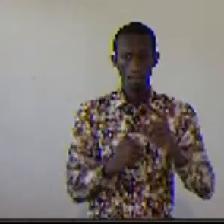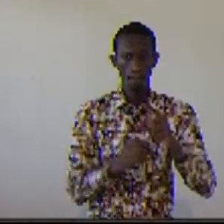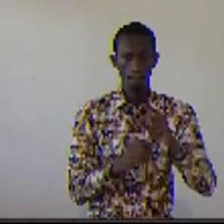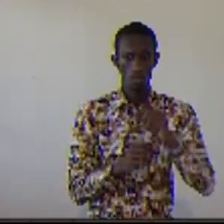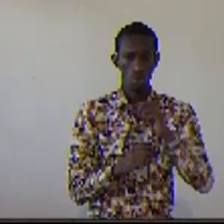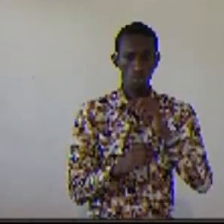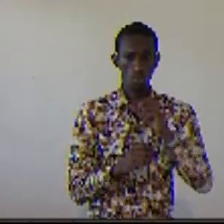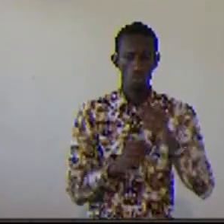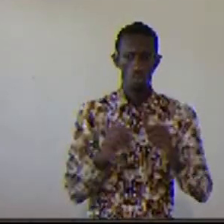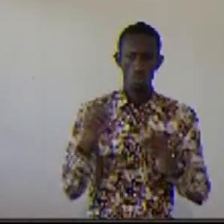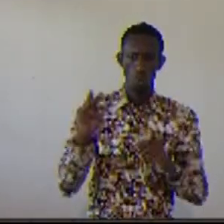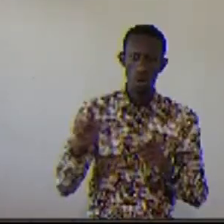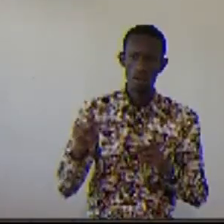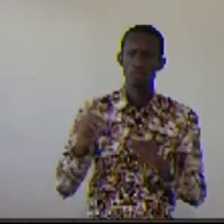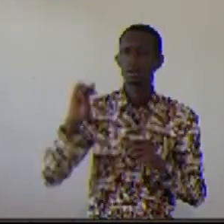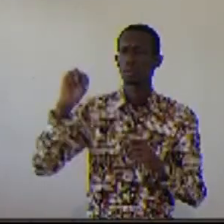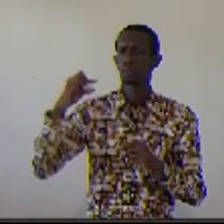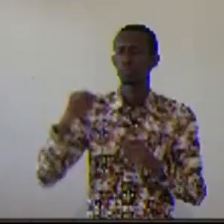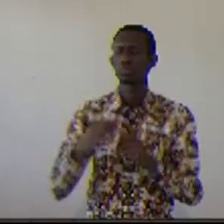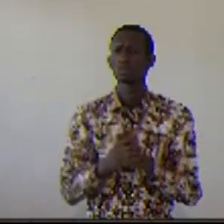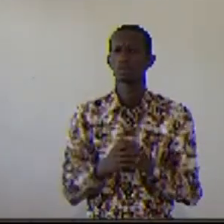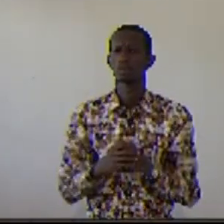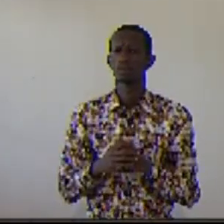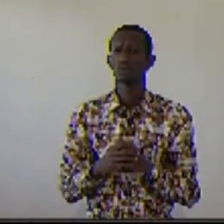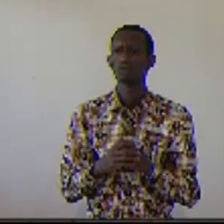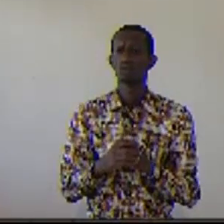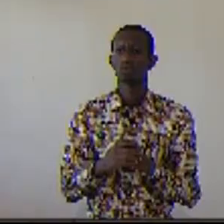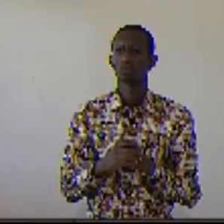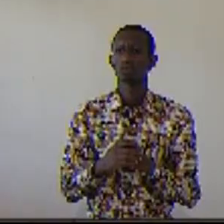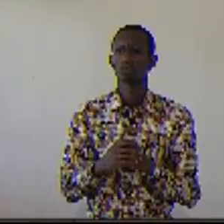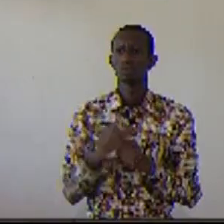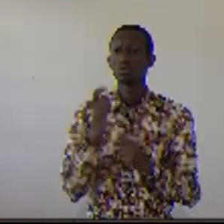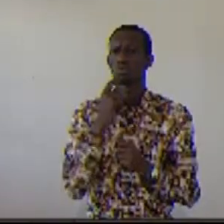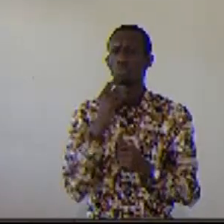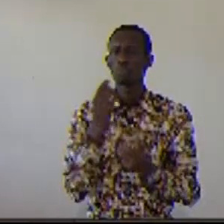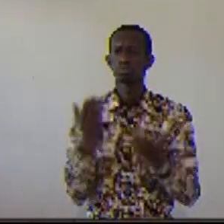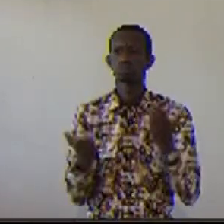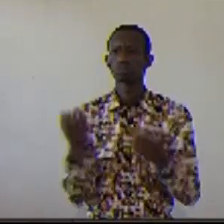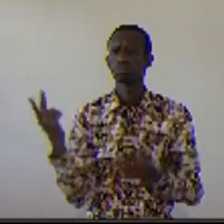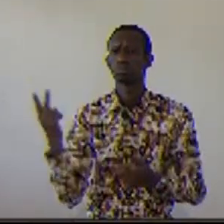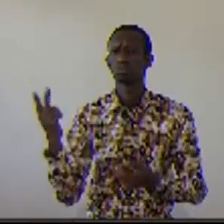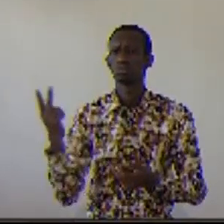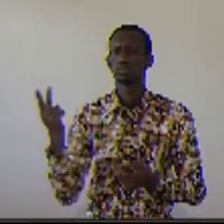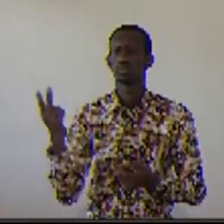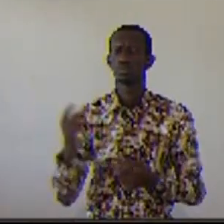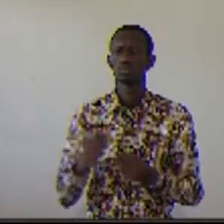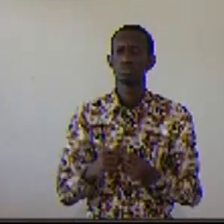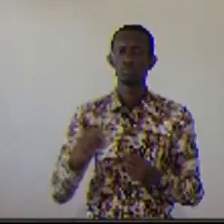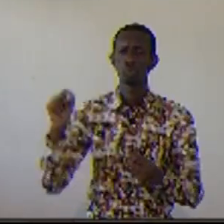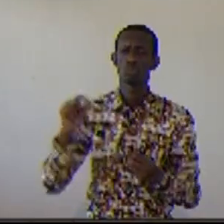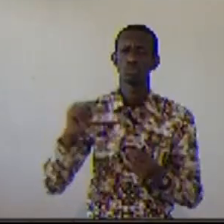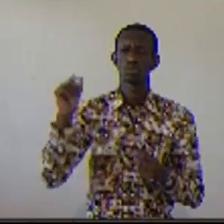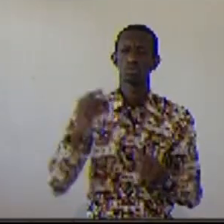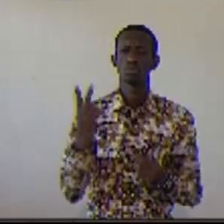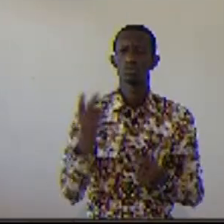magnesium powder. So you have to take, you have to consider the two. That means the surface area